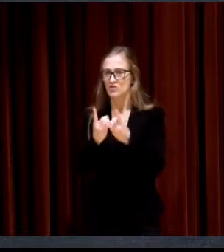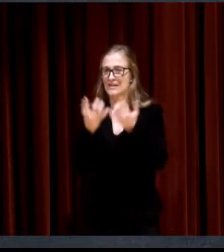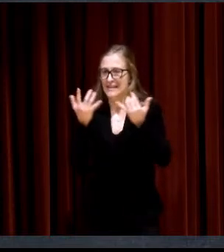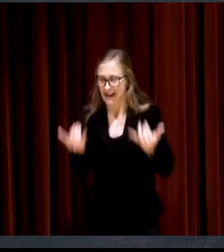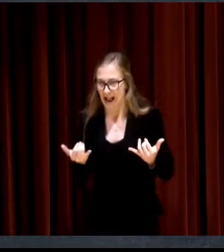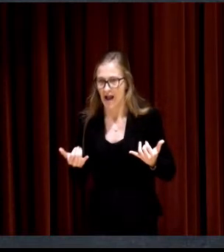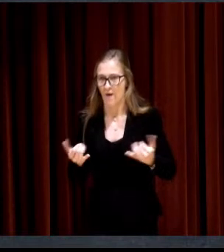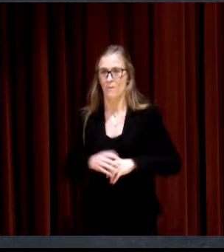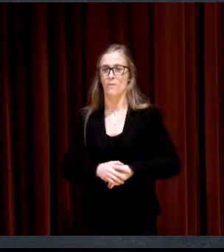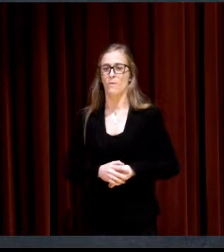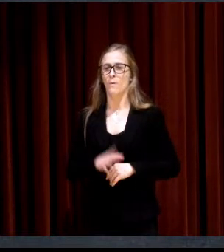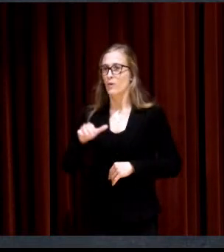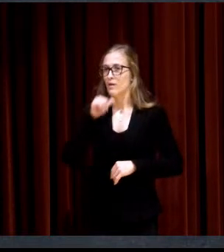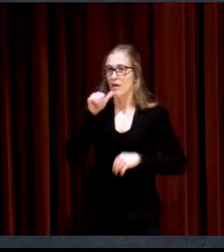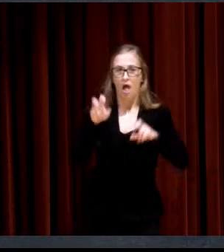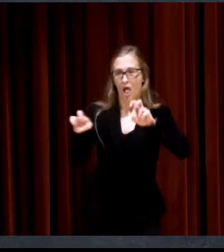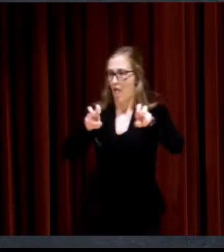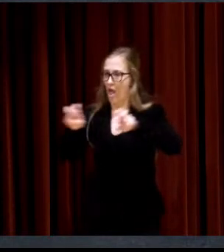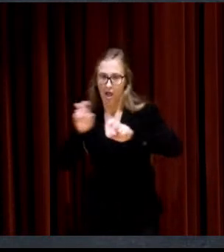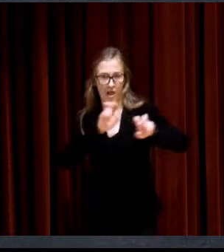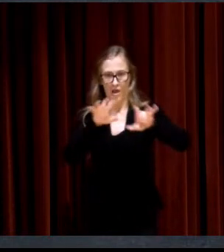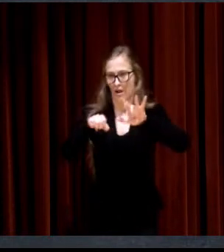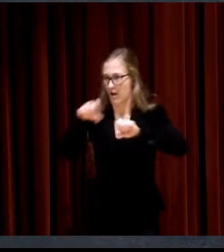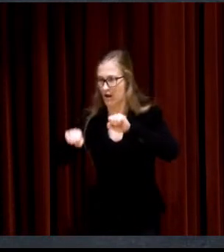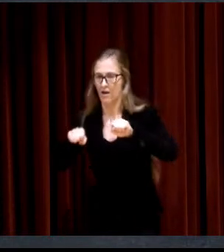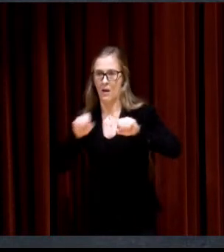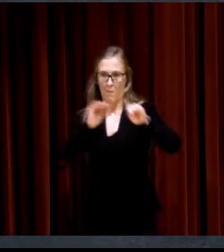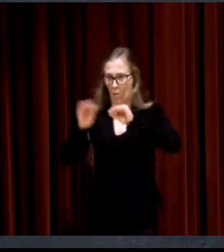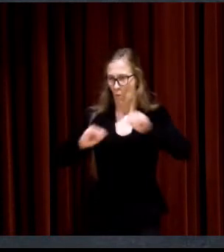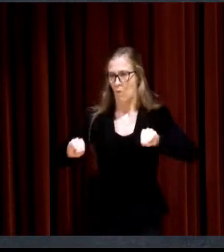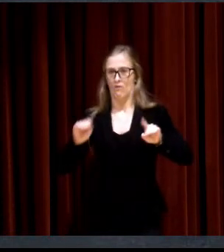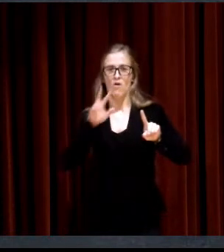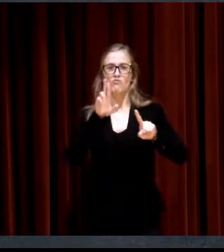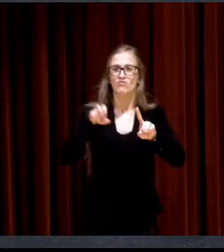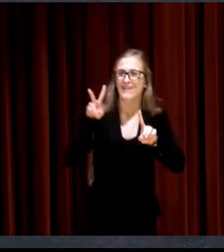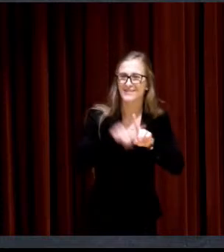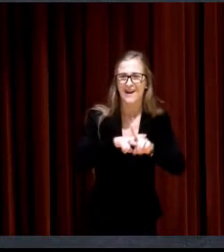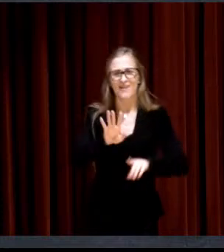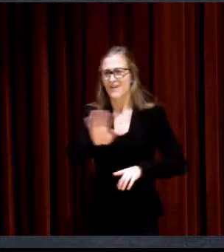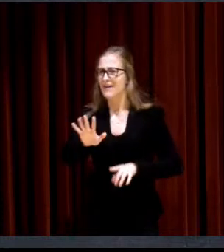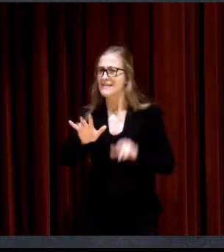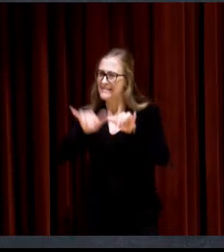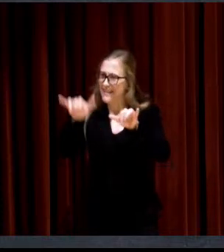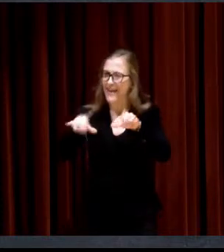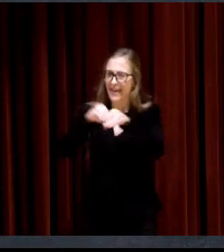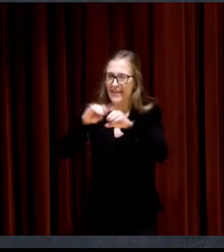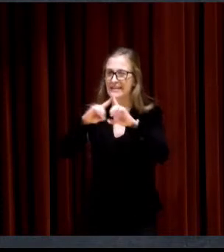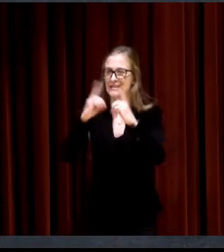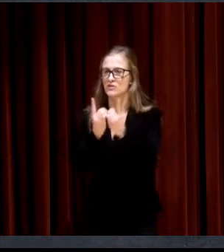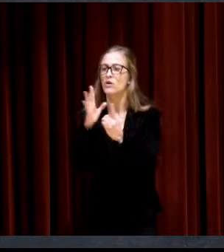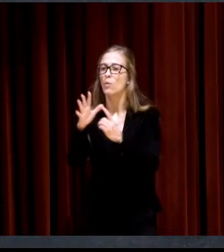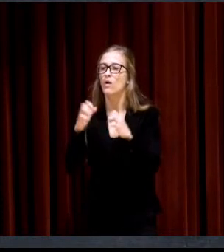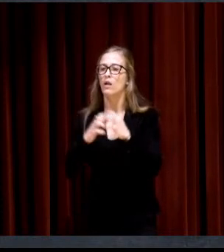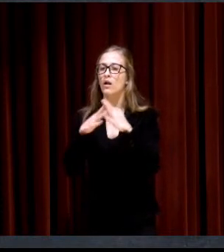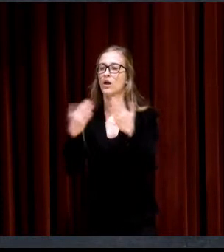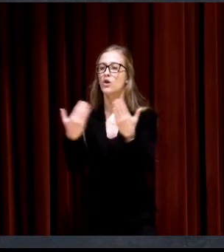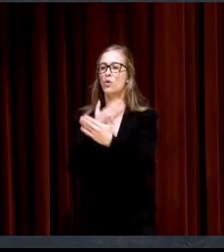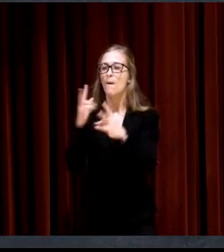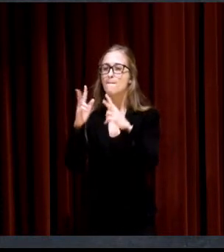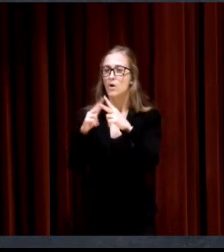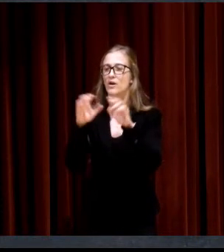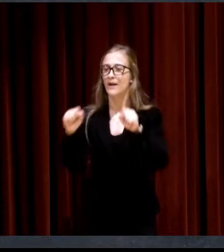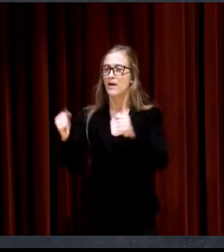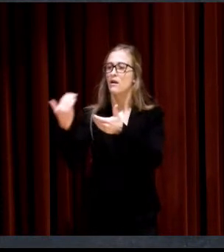not taking them out of their districts, taking them away from their districts. They stay in their district. We're just creating this partnership for them to collaborate